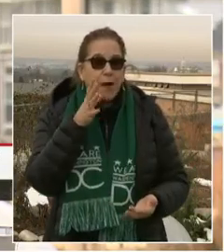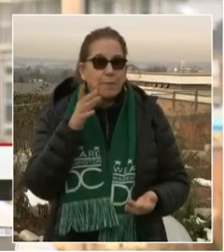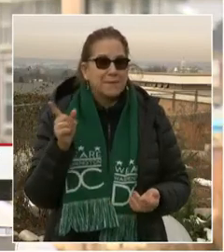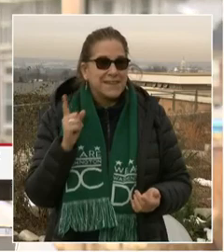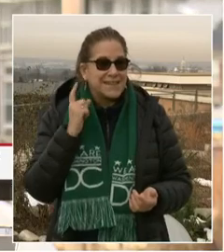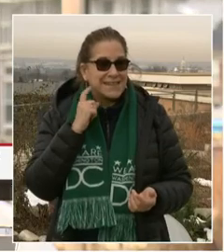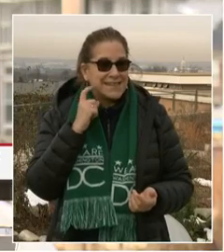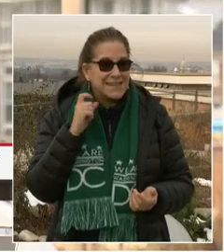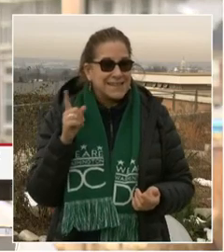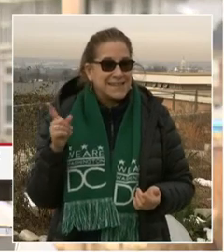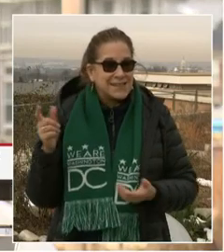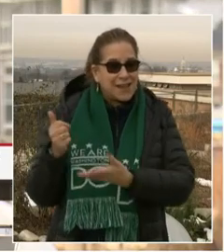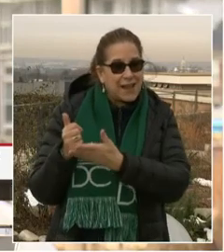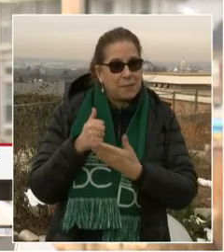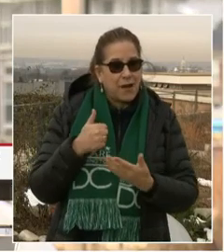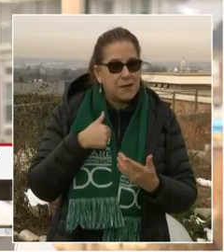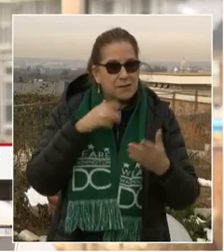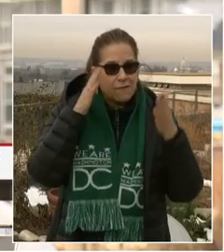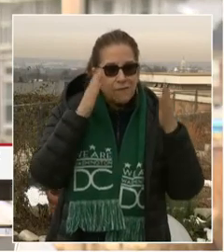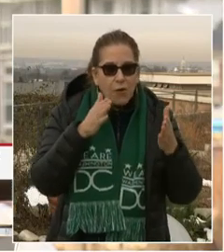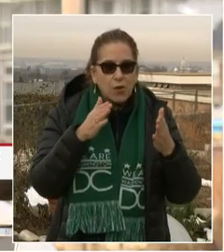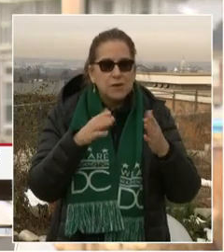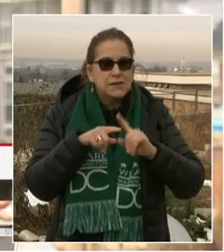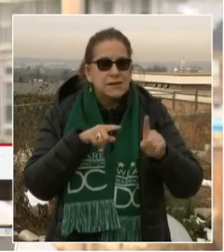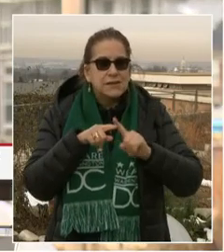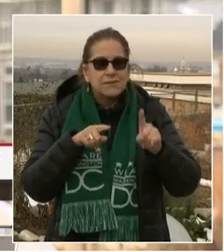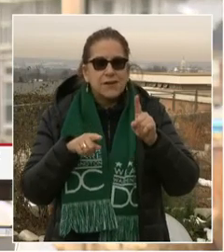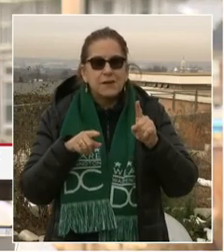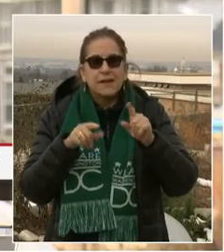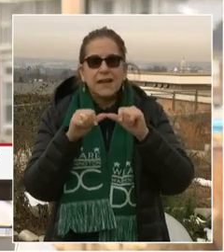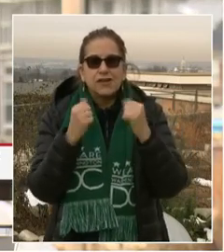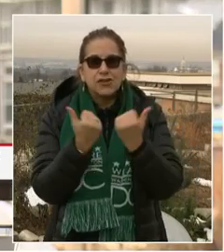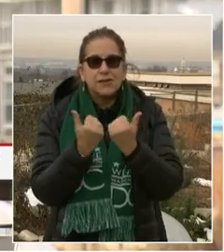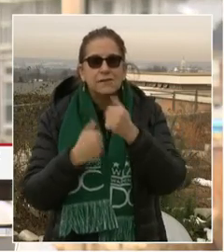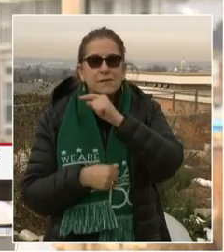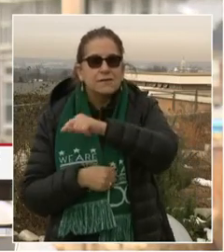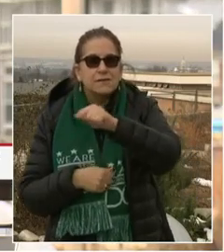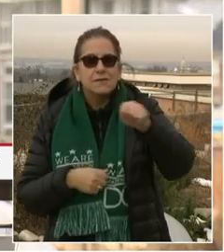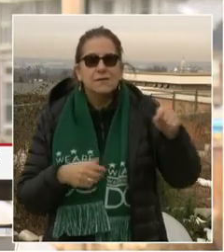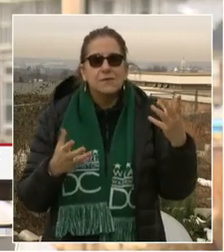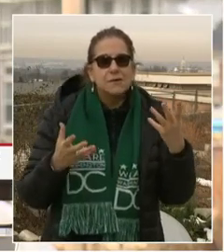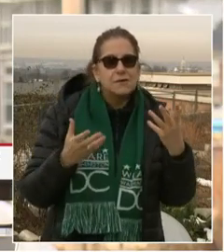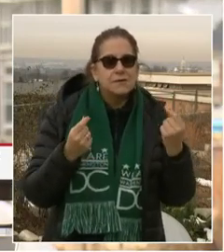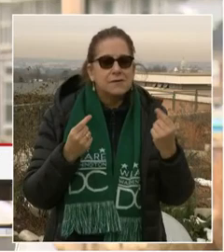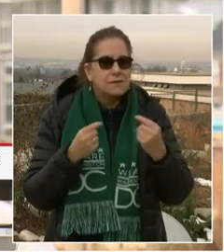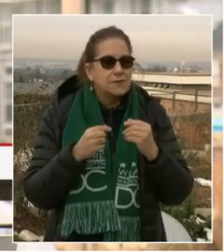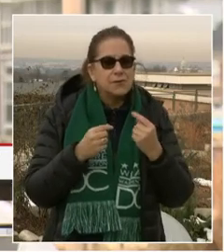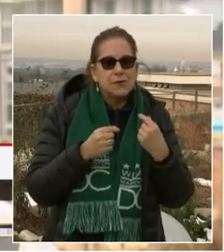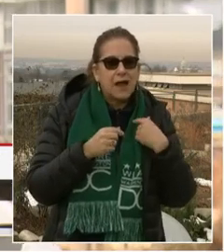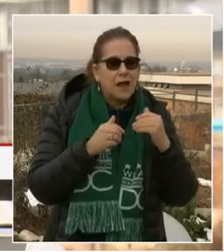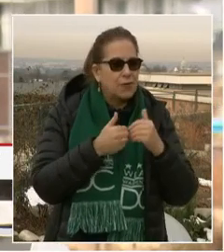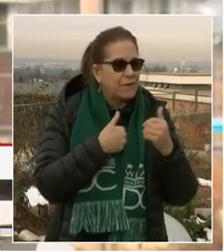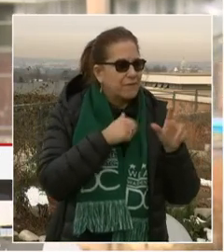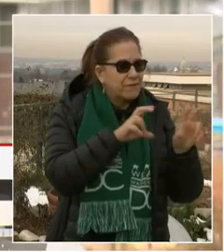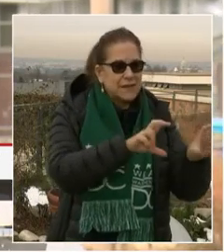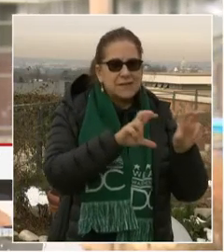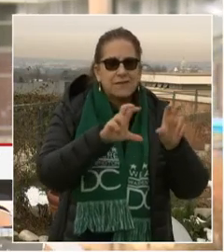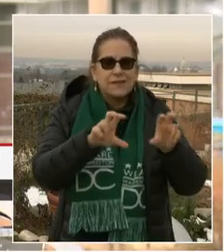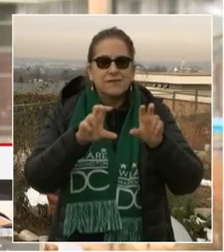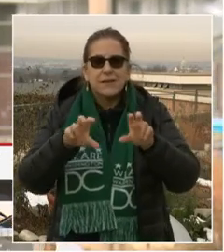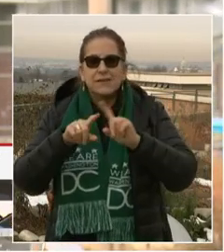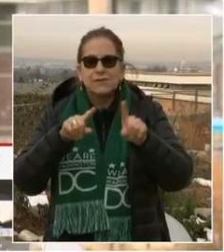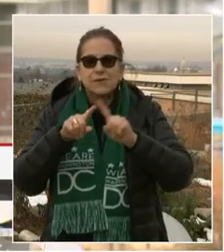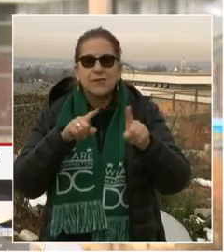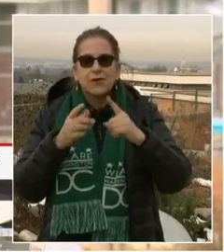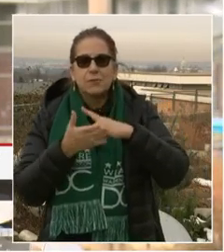across all agencies on how we can invest with budget dollars, but also new programs and initiatives to